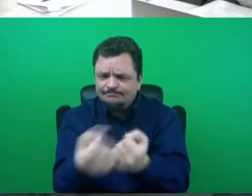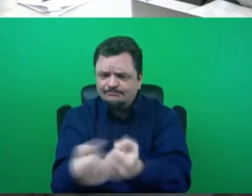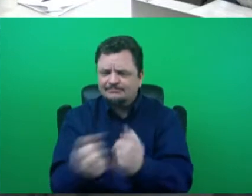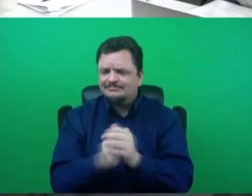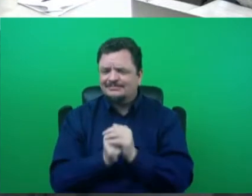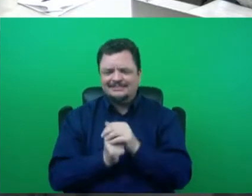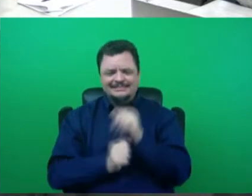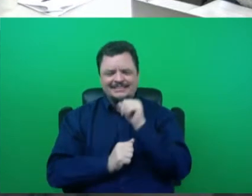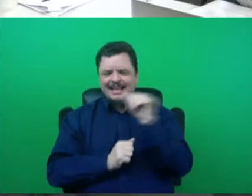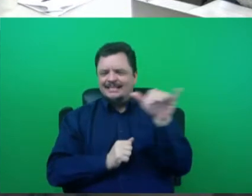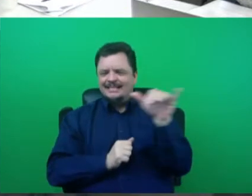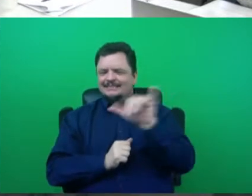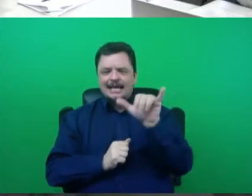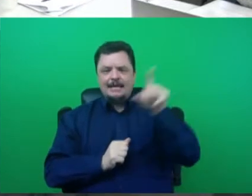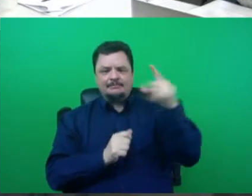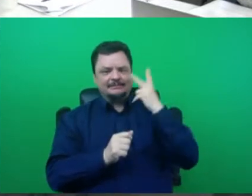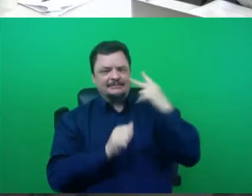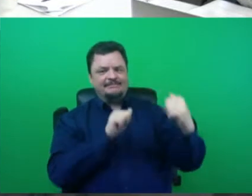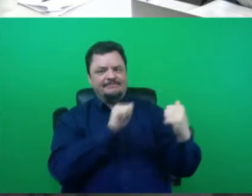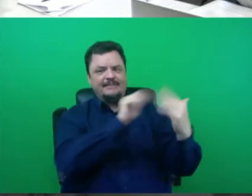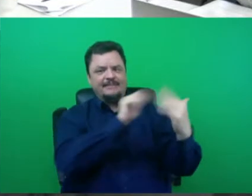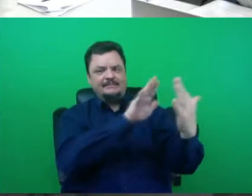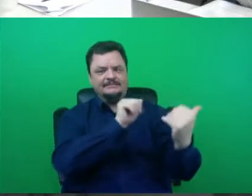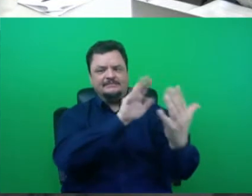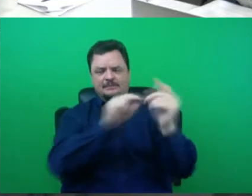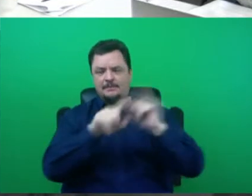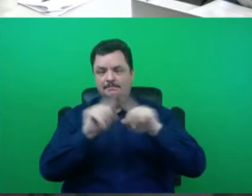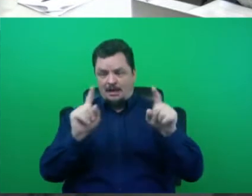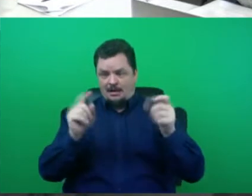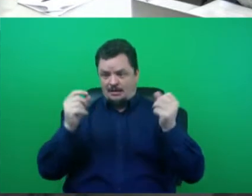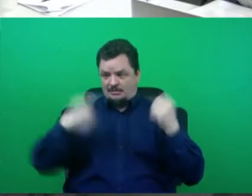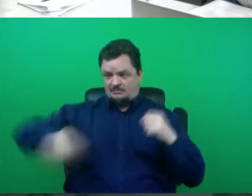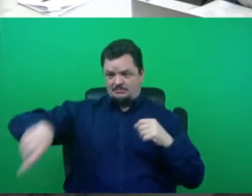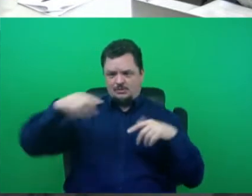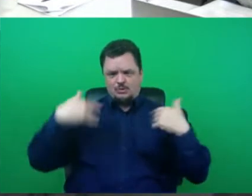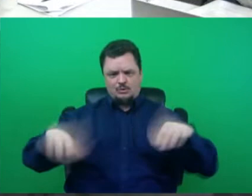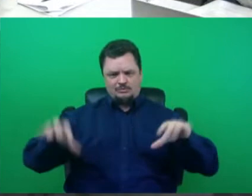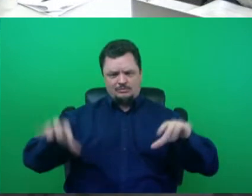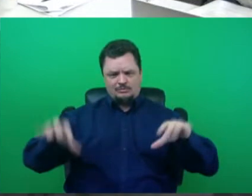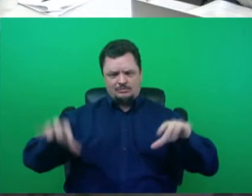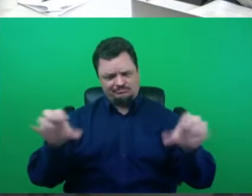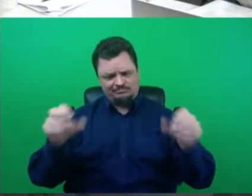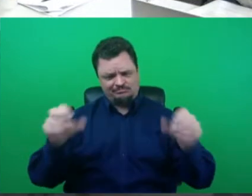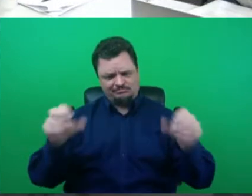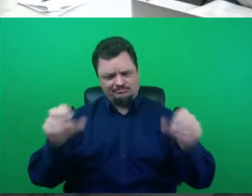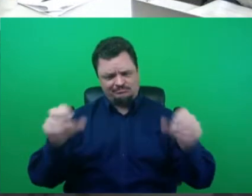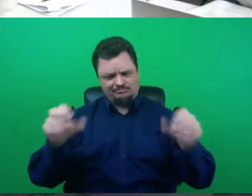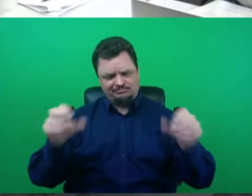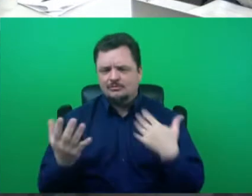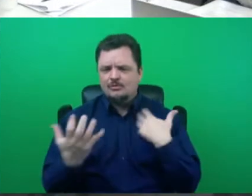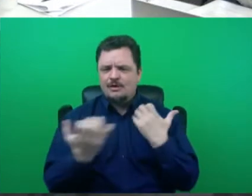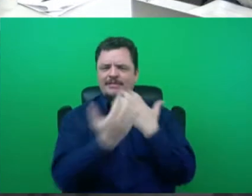and done it really well. So thank you for this opportunity, and thank you for my team for all that they've done.